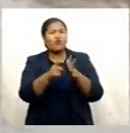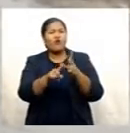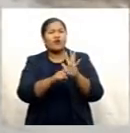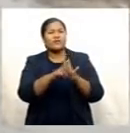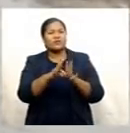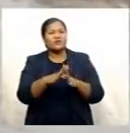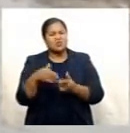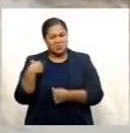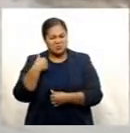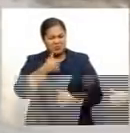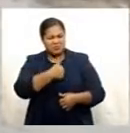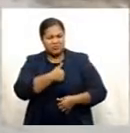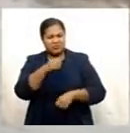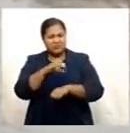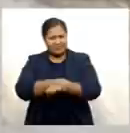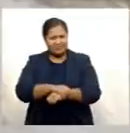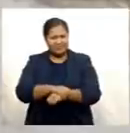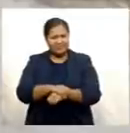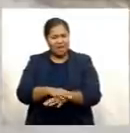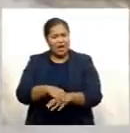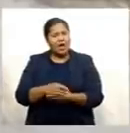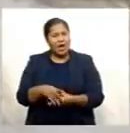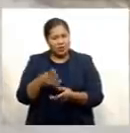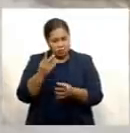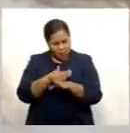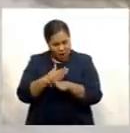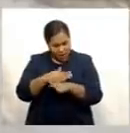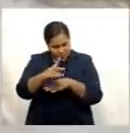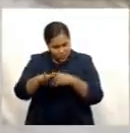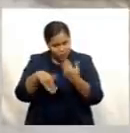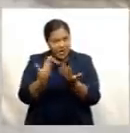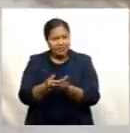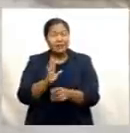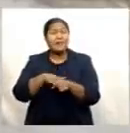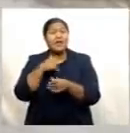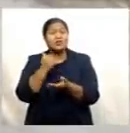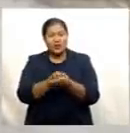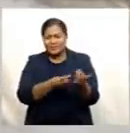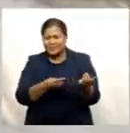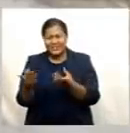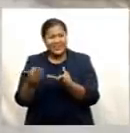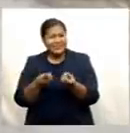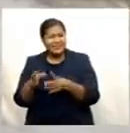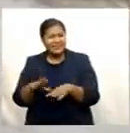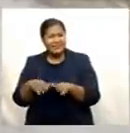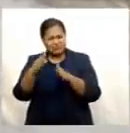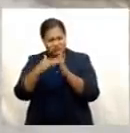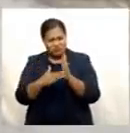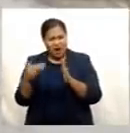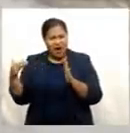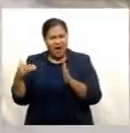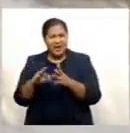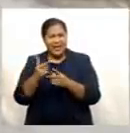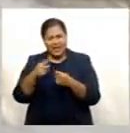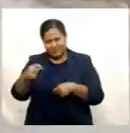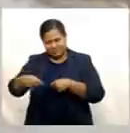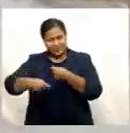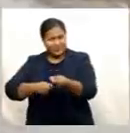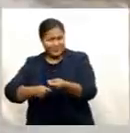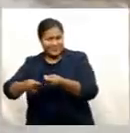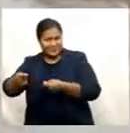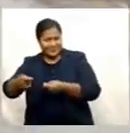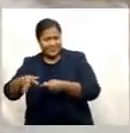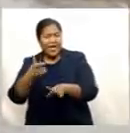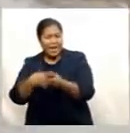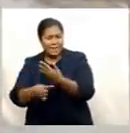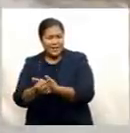military personnel, police officers are working around the clock to ensure that delivery trucks that are passing through and exchanges are done in